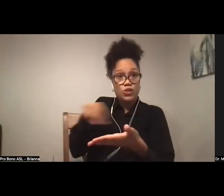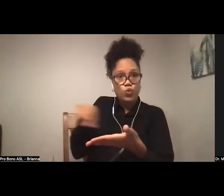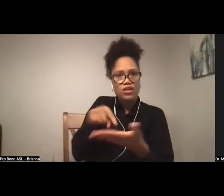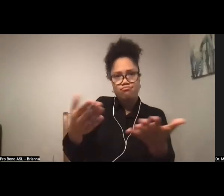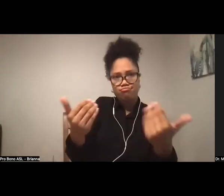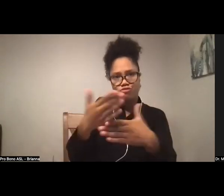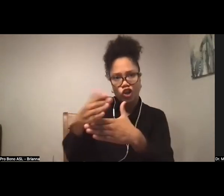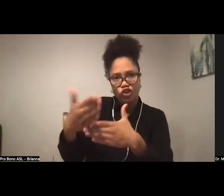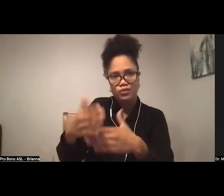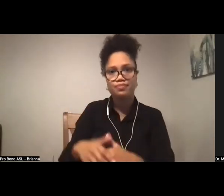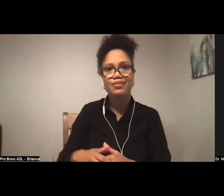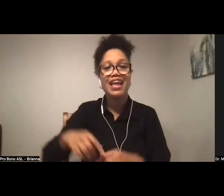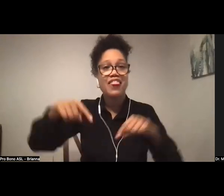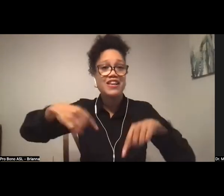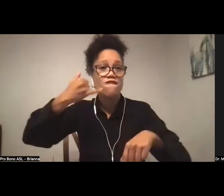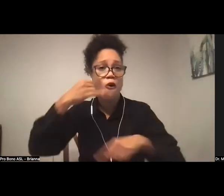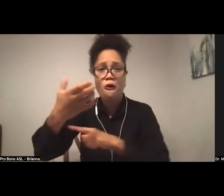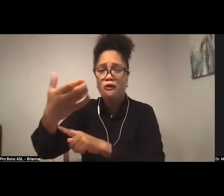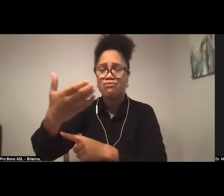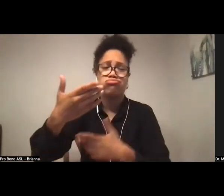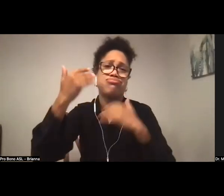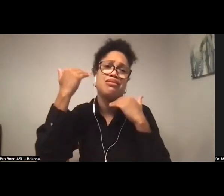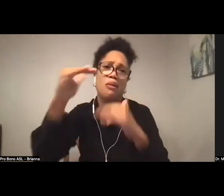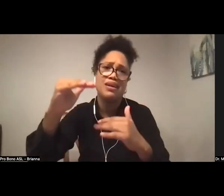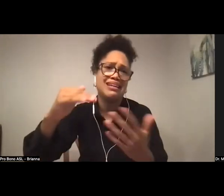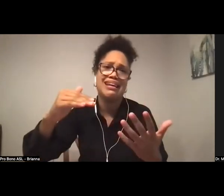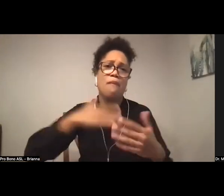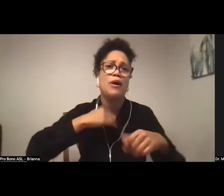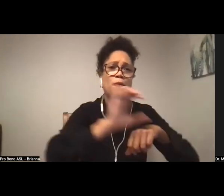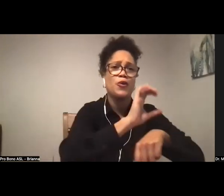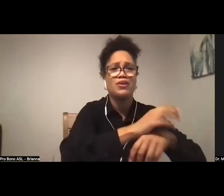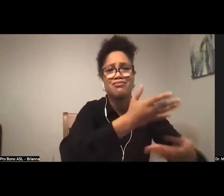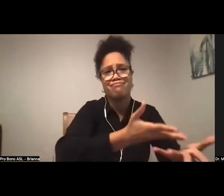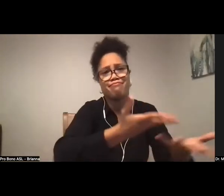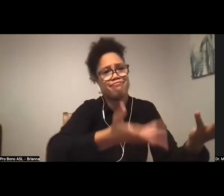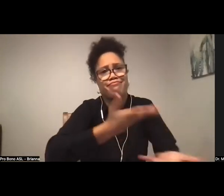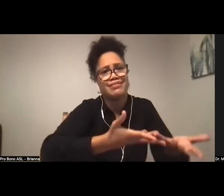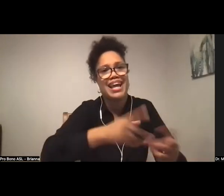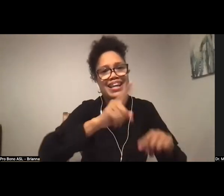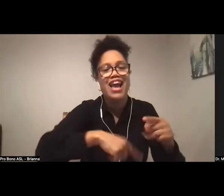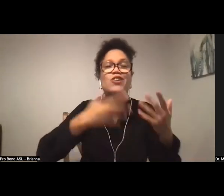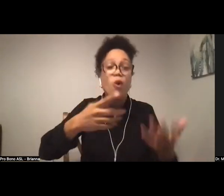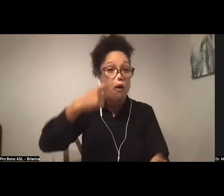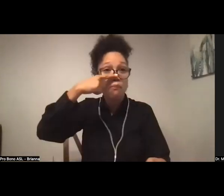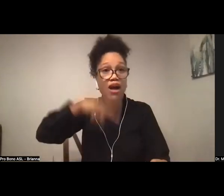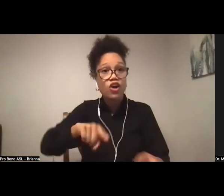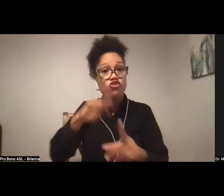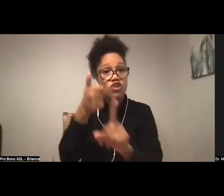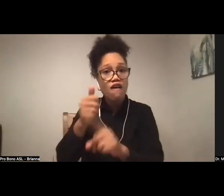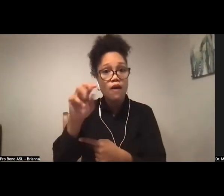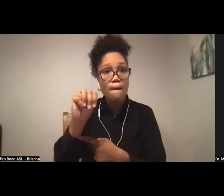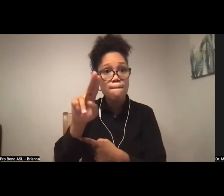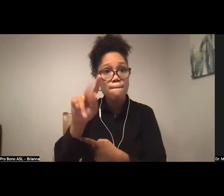I can't do as much on this phone as I could have done on the computer. So if you could just unmute